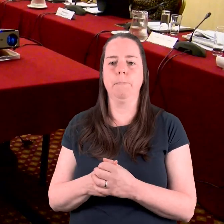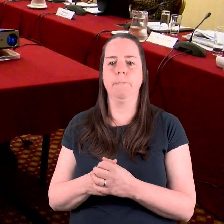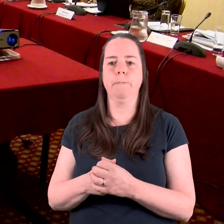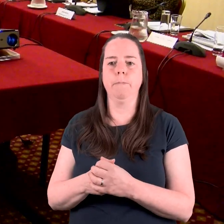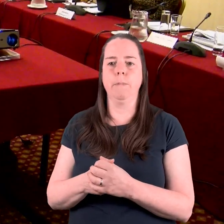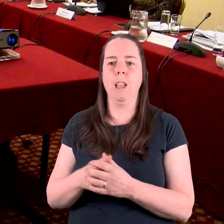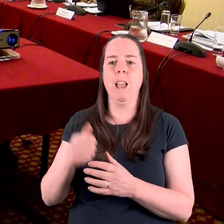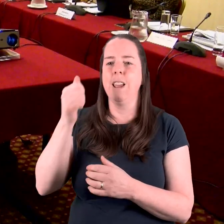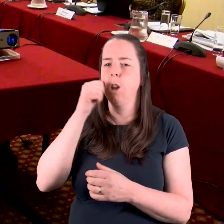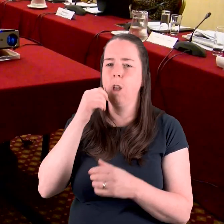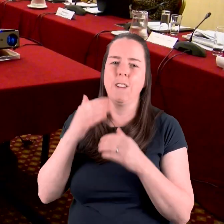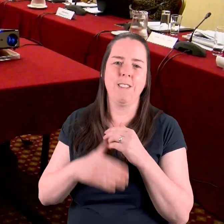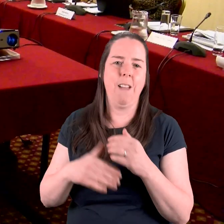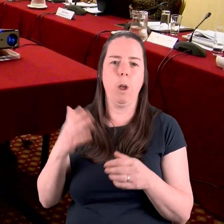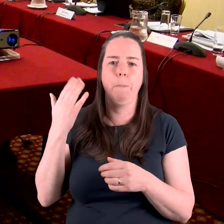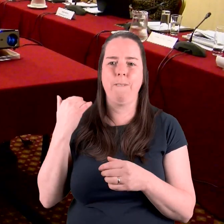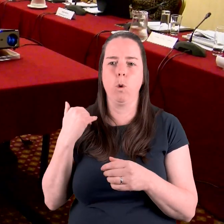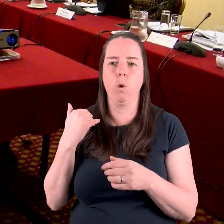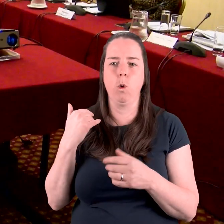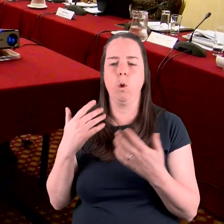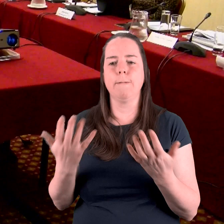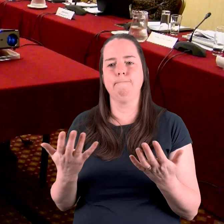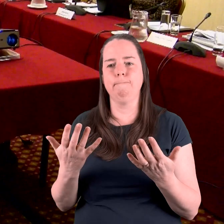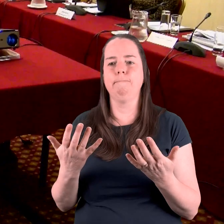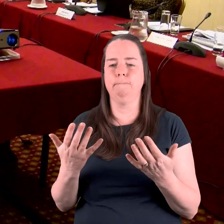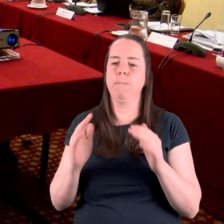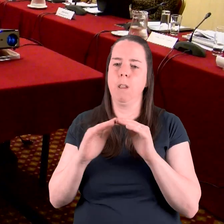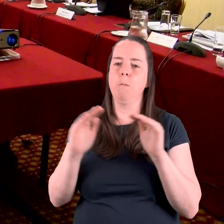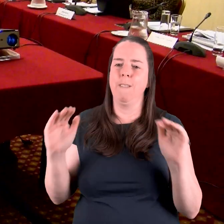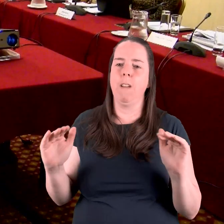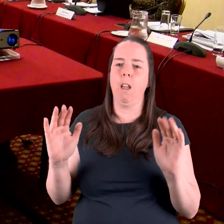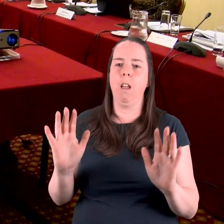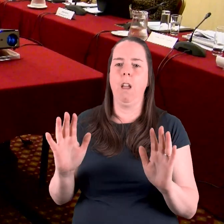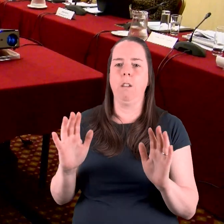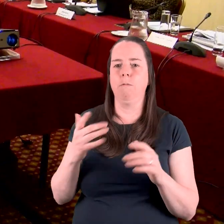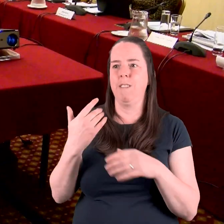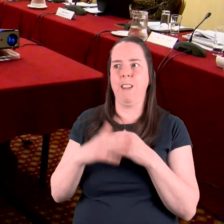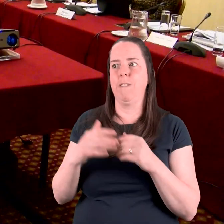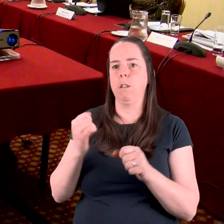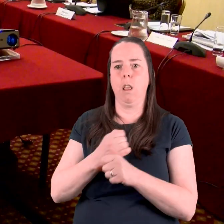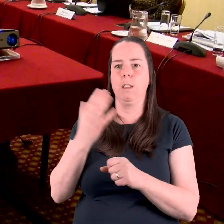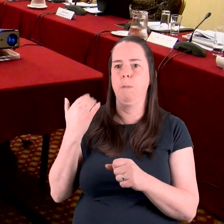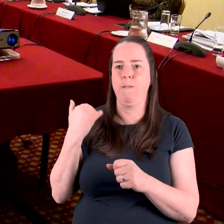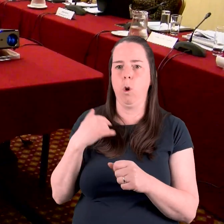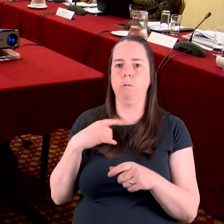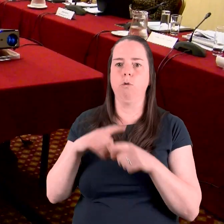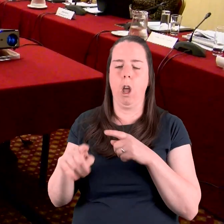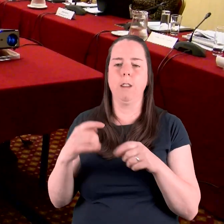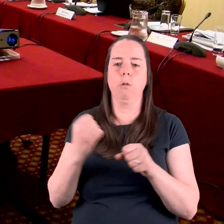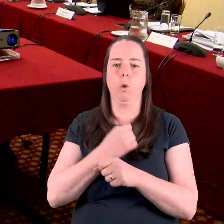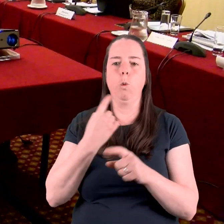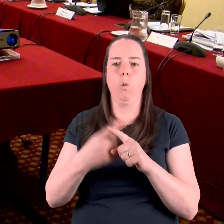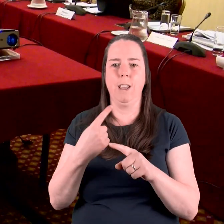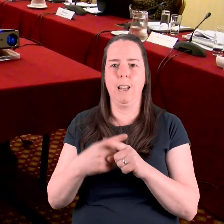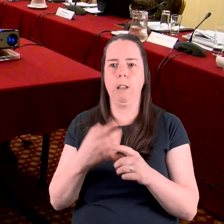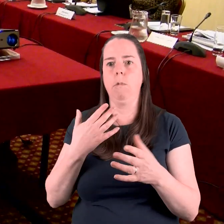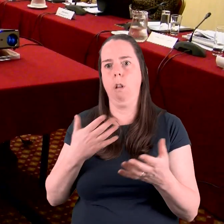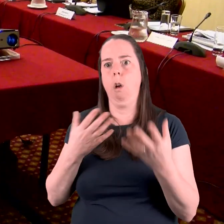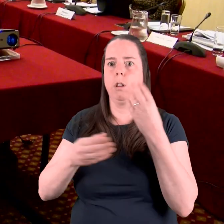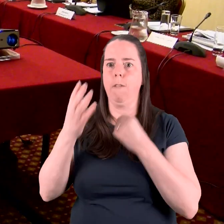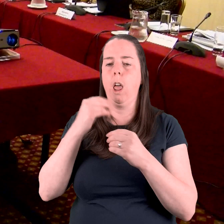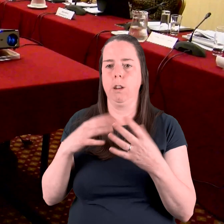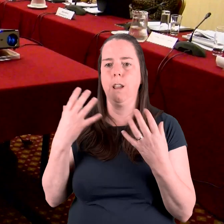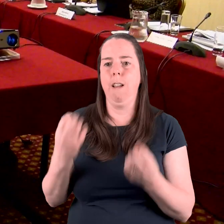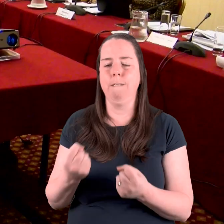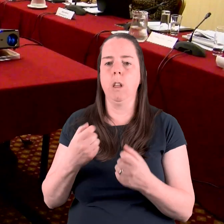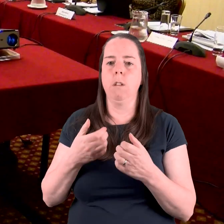far. Yeah, and we know that we've done this quick. We've never done this before. Let's be fair. We've never done this before. We were trying to do it quickly. We've got